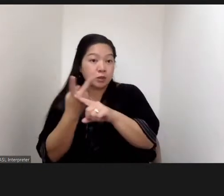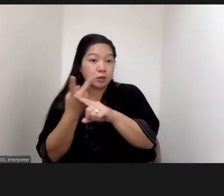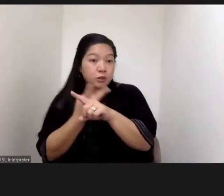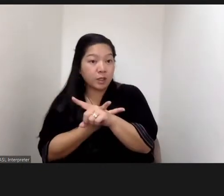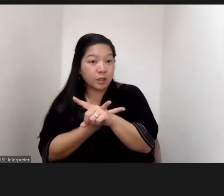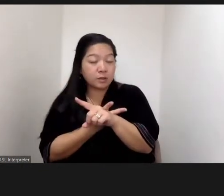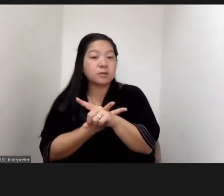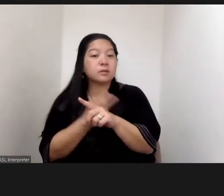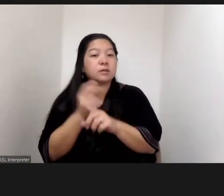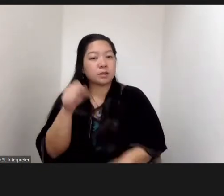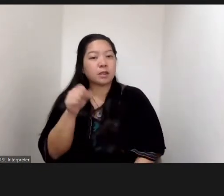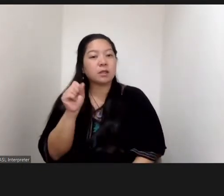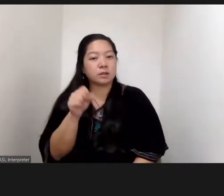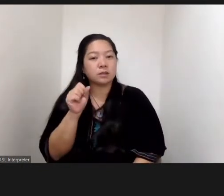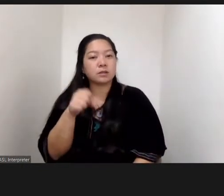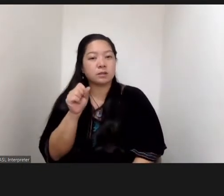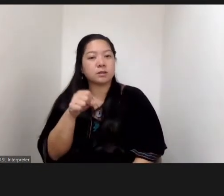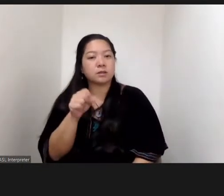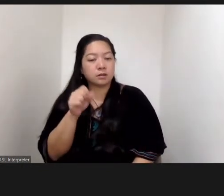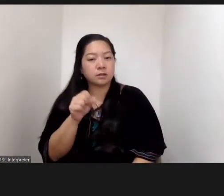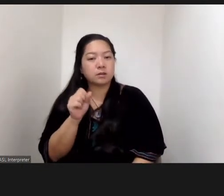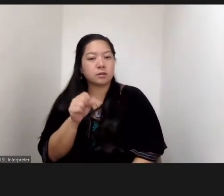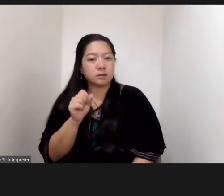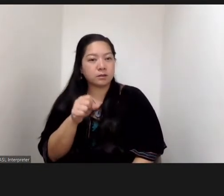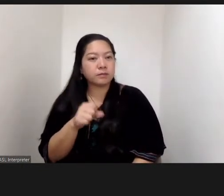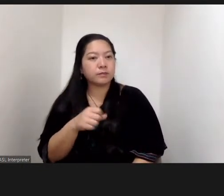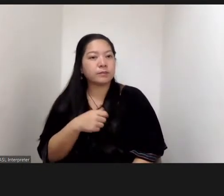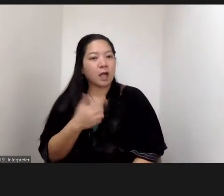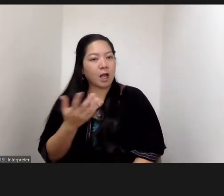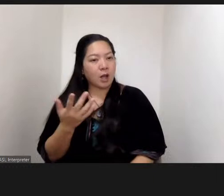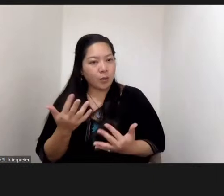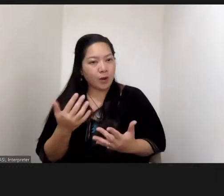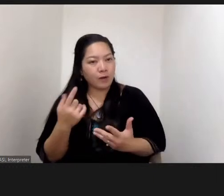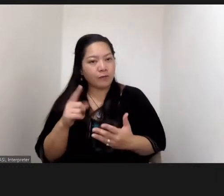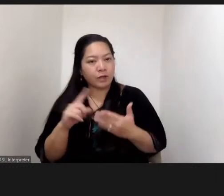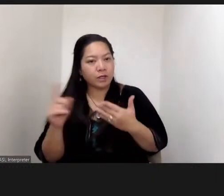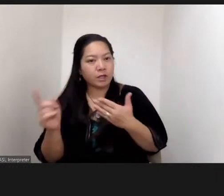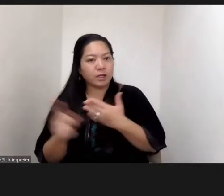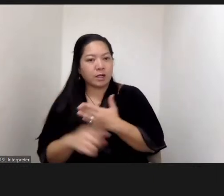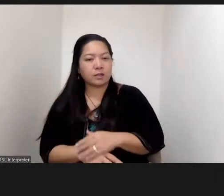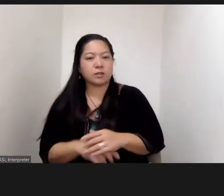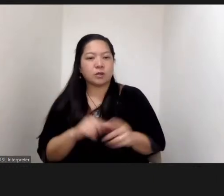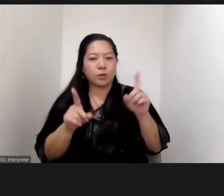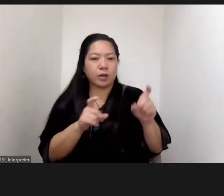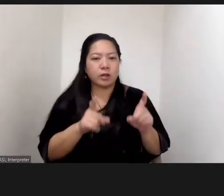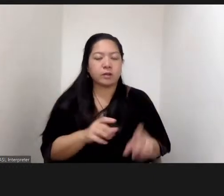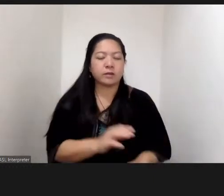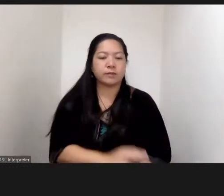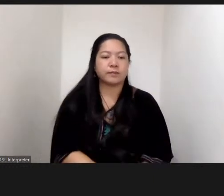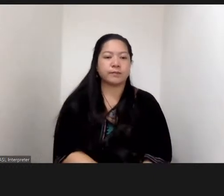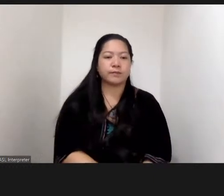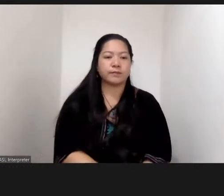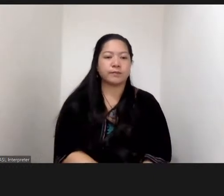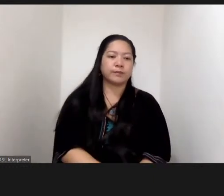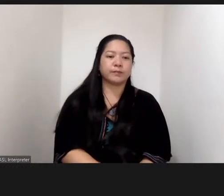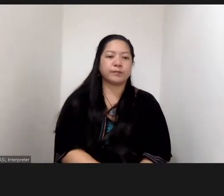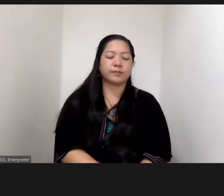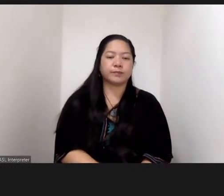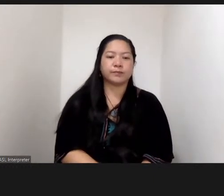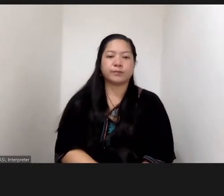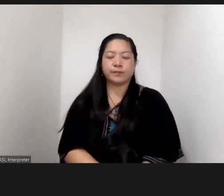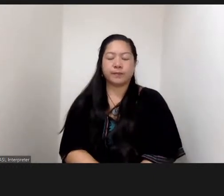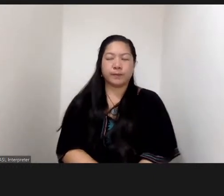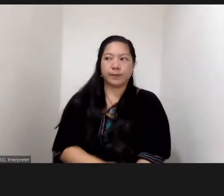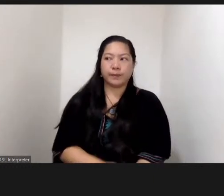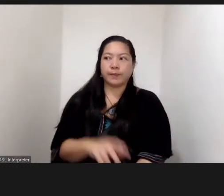yeah. I'll wait for the next round. Thank you, Governor. Thank you, Polly. Troy Torres, Candid News. Hi, buenas,